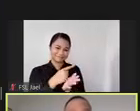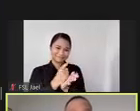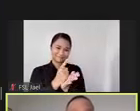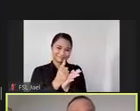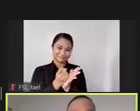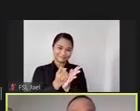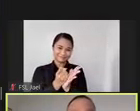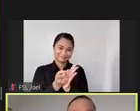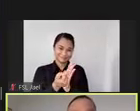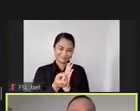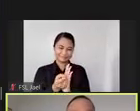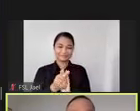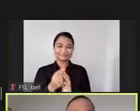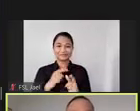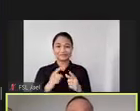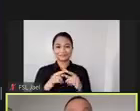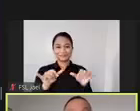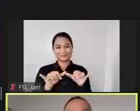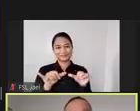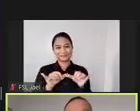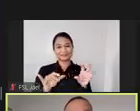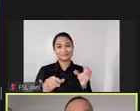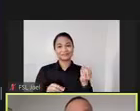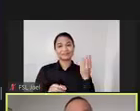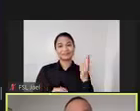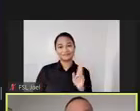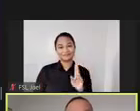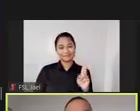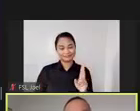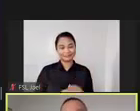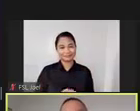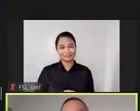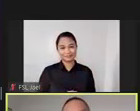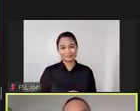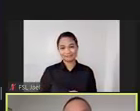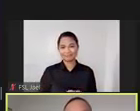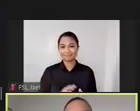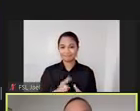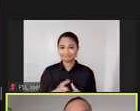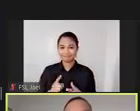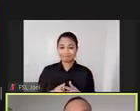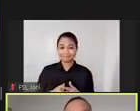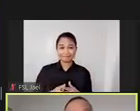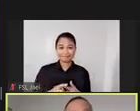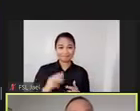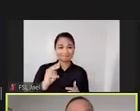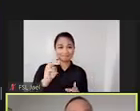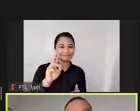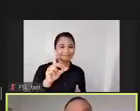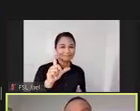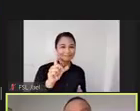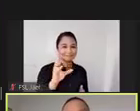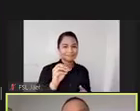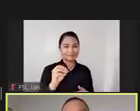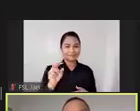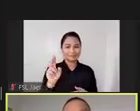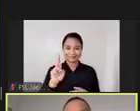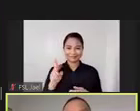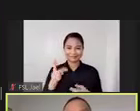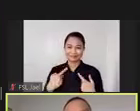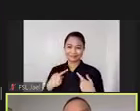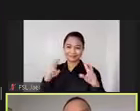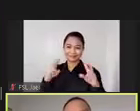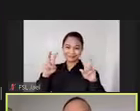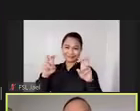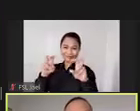up solar microgrids. For example, in Cagbalete Island in Quezon, which provides round-the-clock electricity